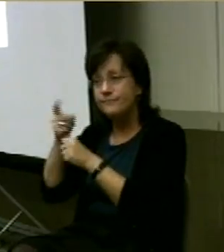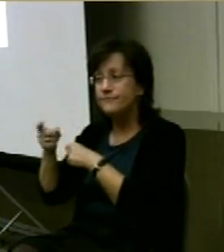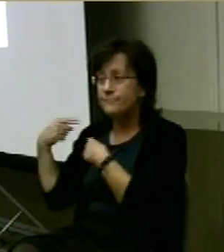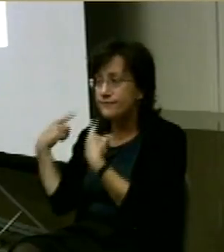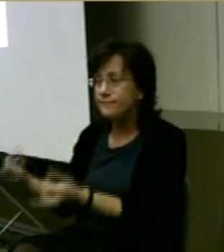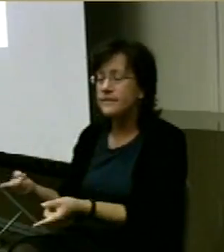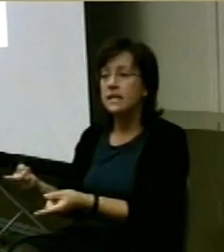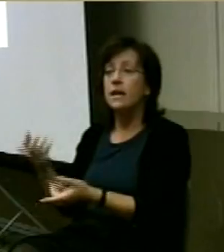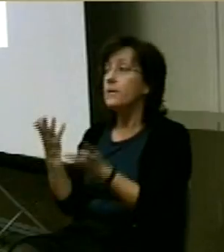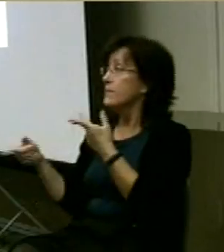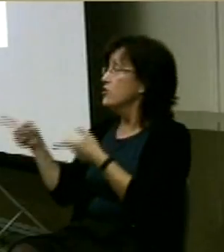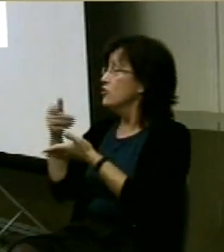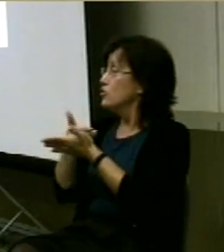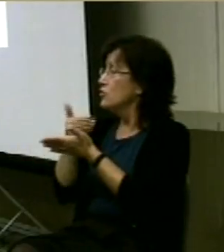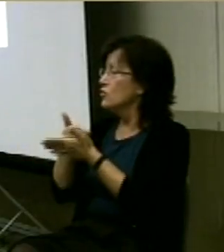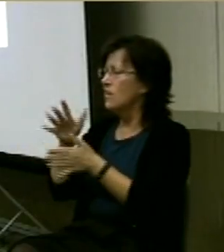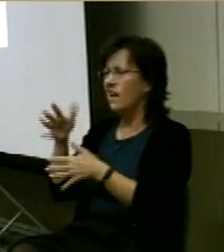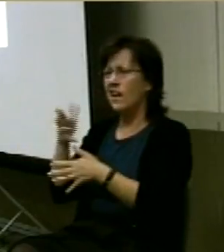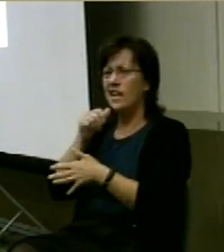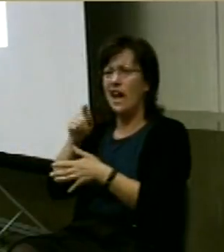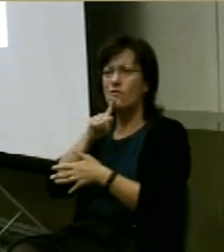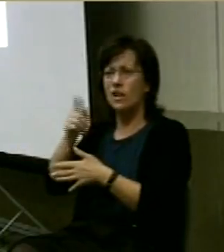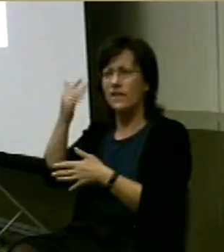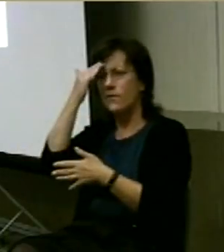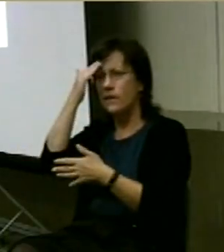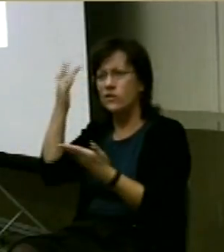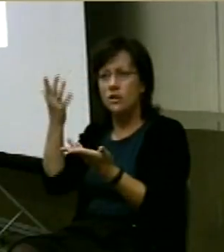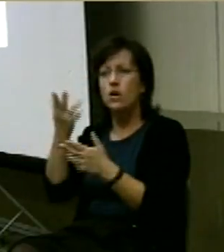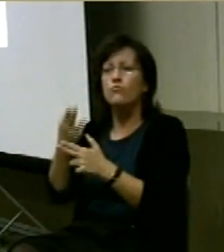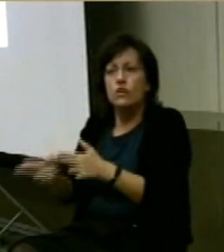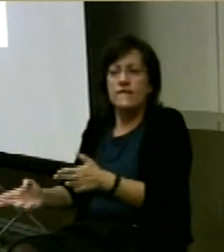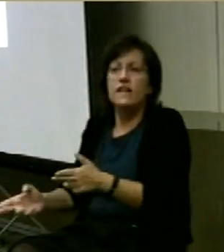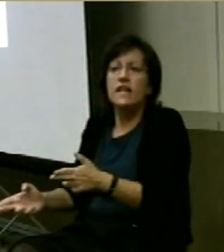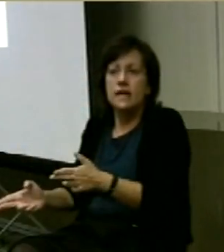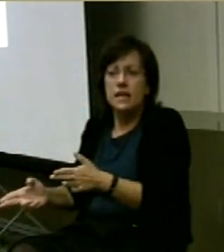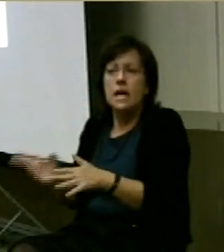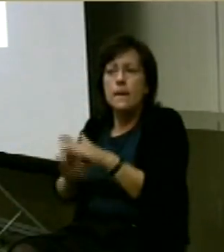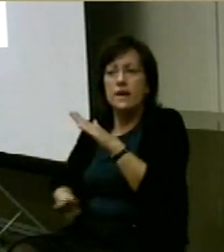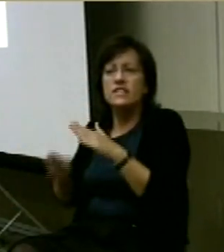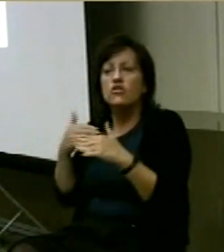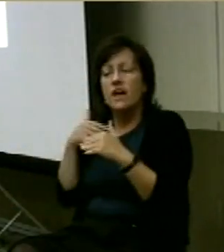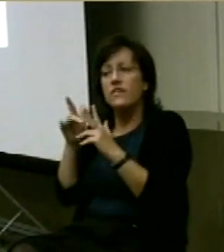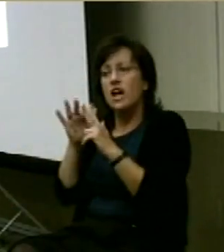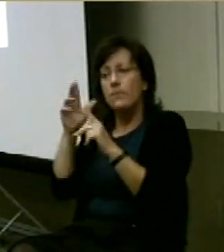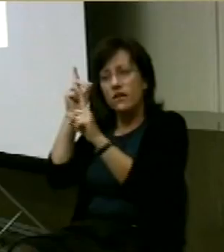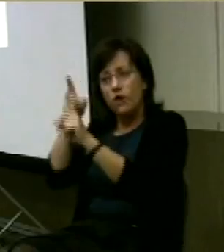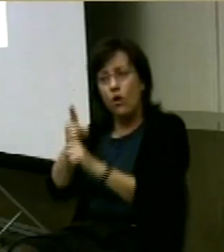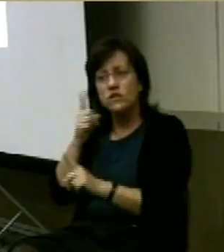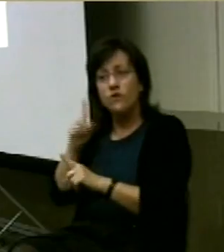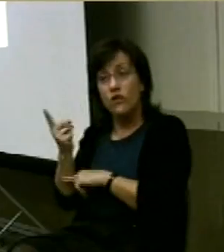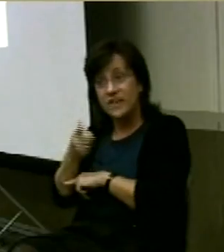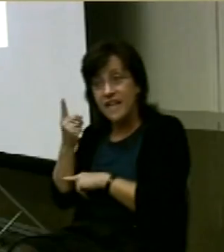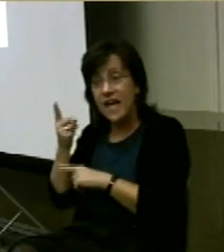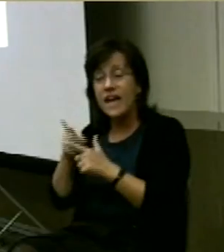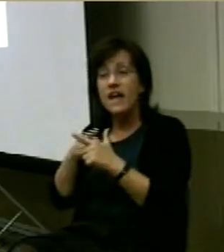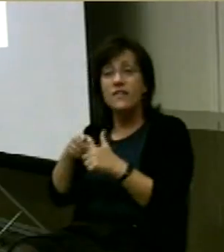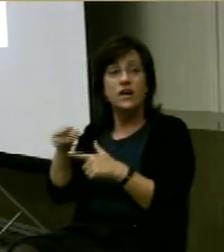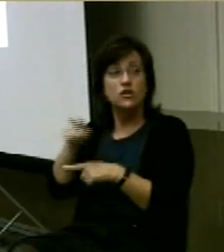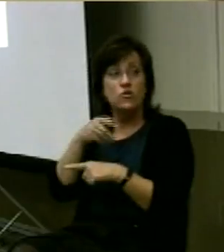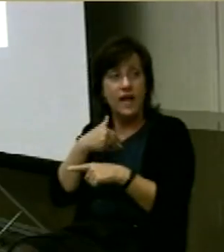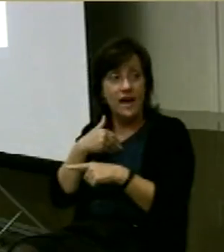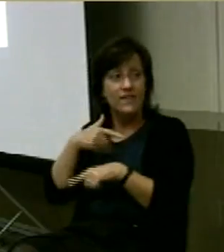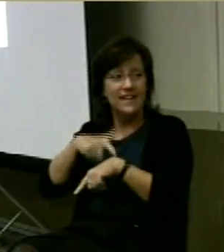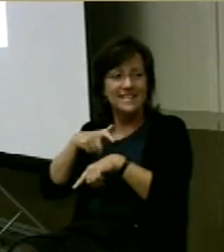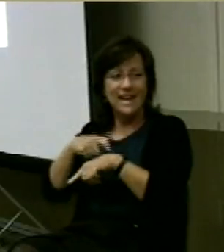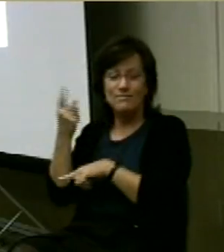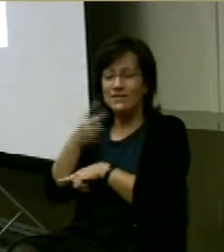so familiar with it. Really briefly, you basically have a couple of goals for the day, and then you have the times of